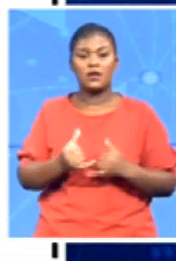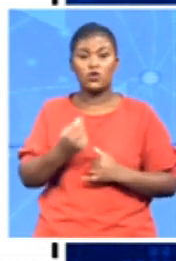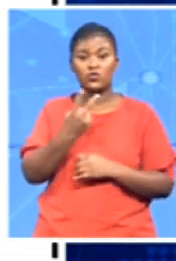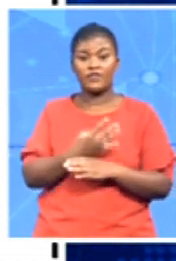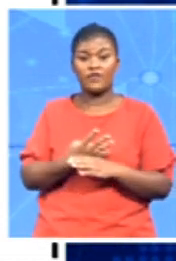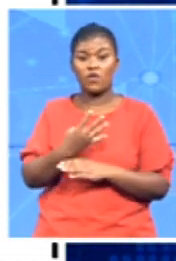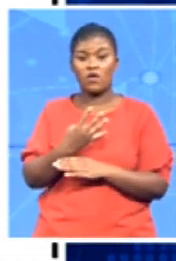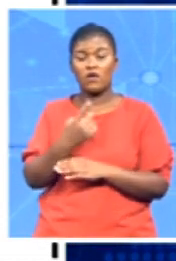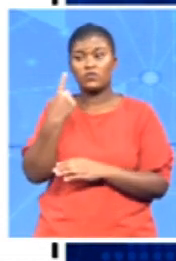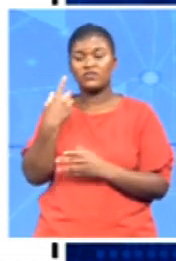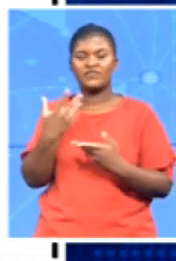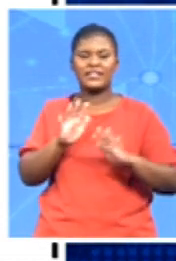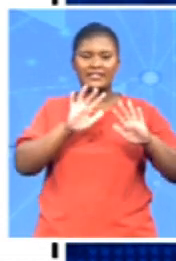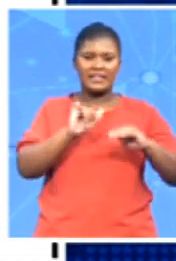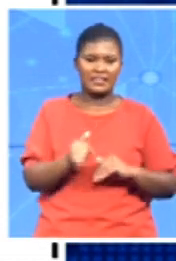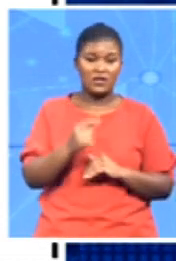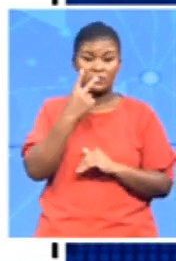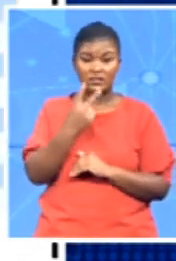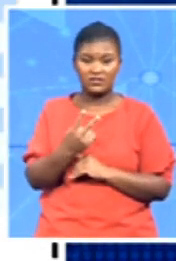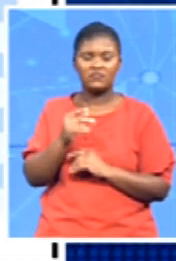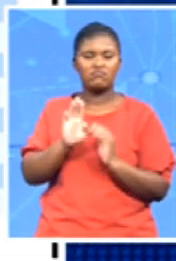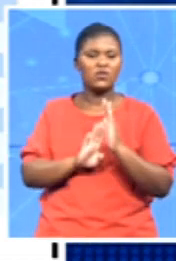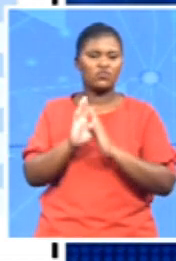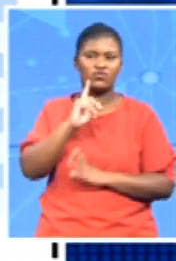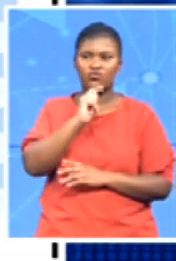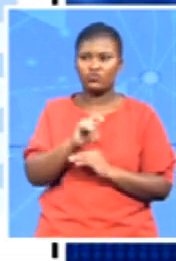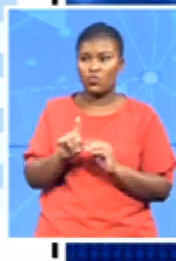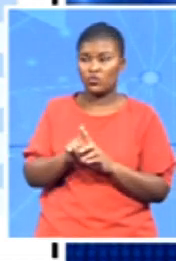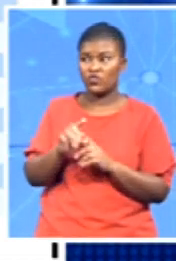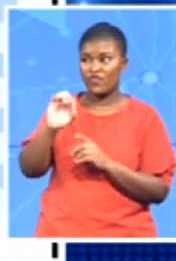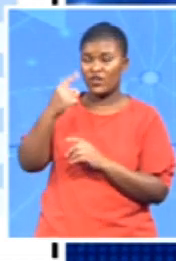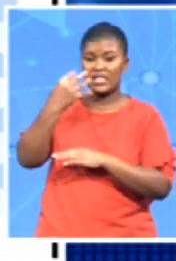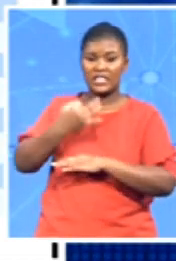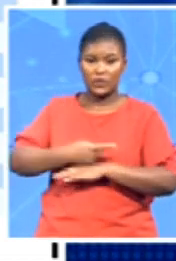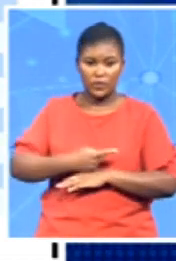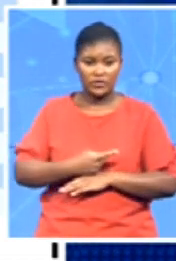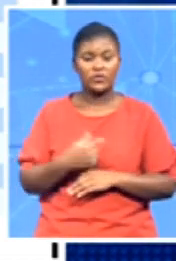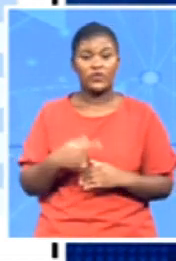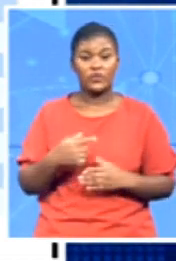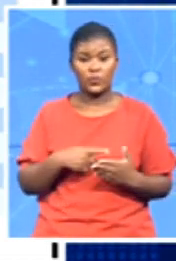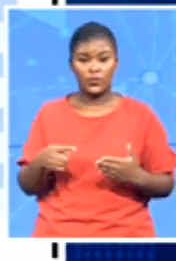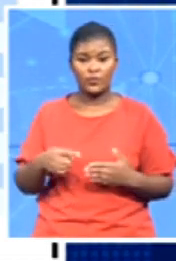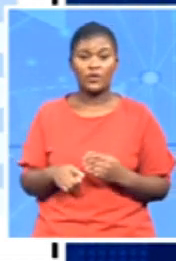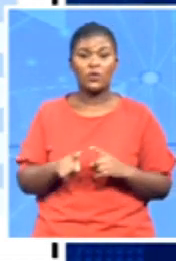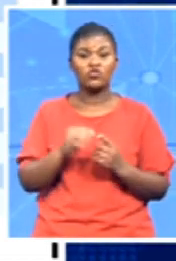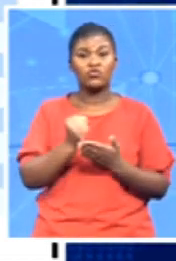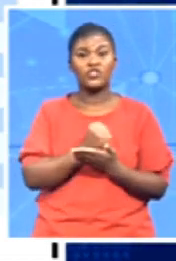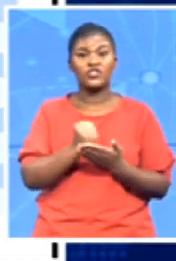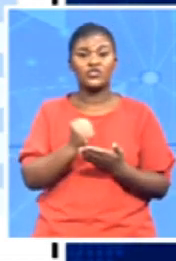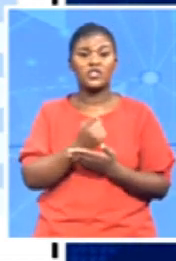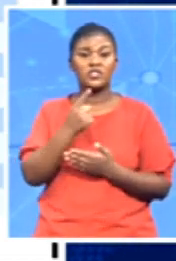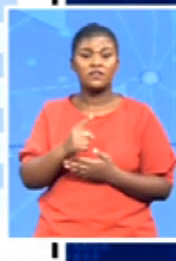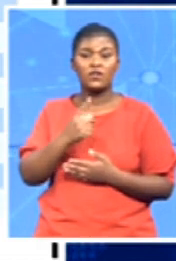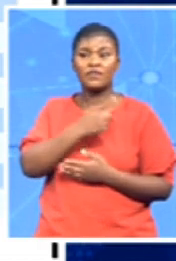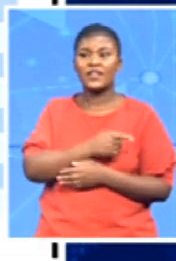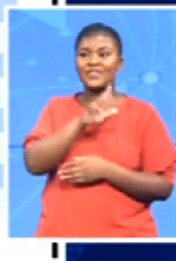seeing also an increase in the first 3 days of this week. Registration breakdown, we have now reached 50% of everybody